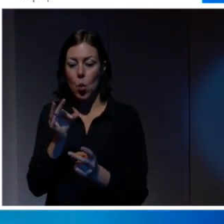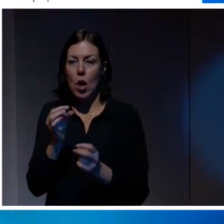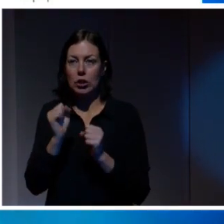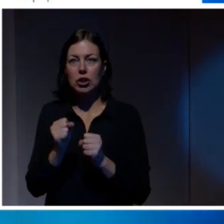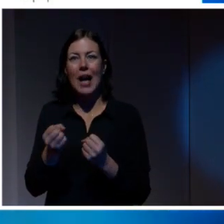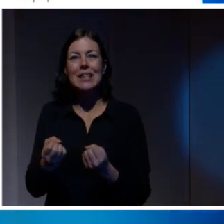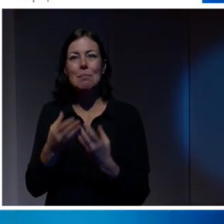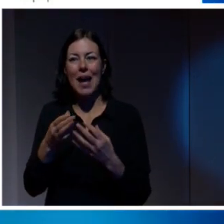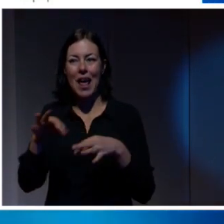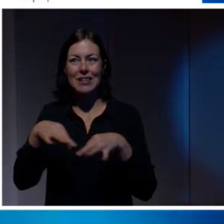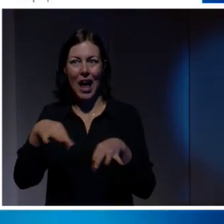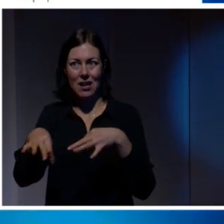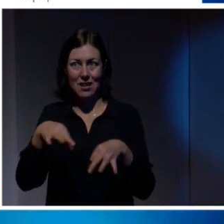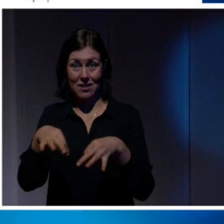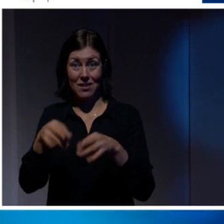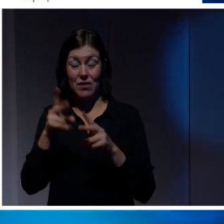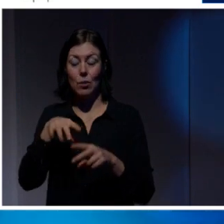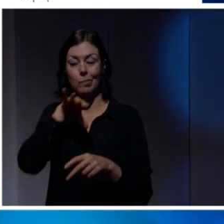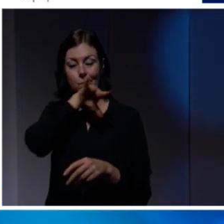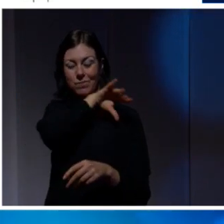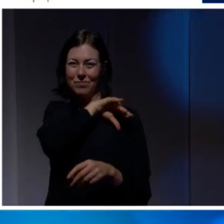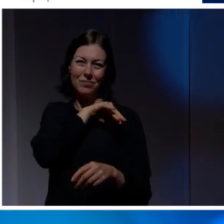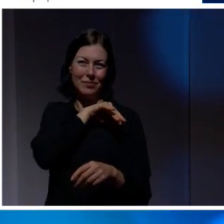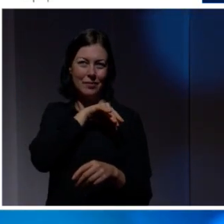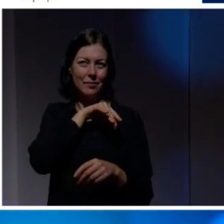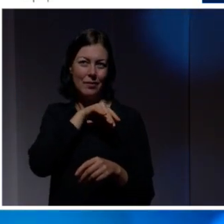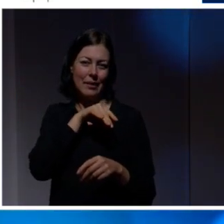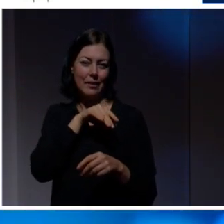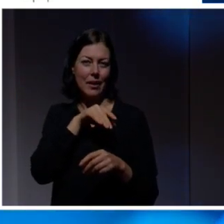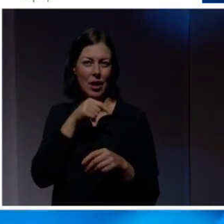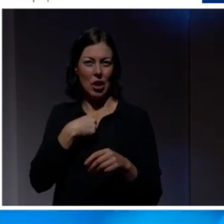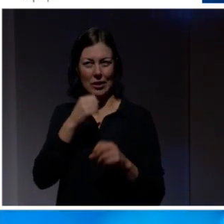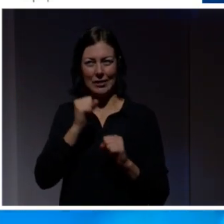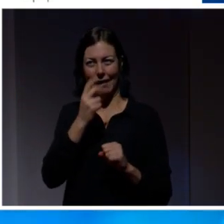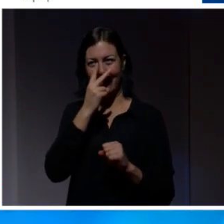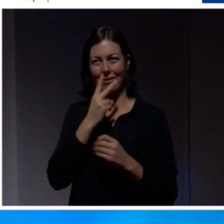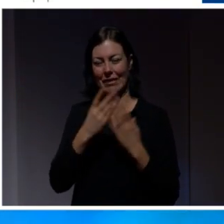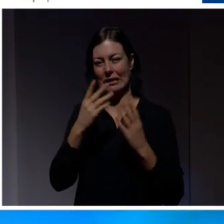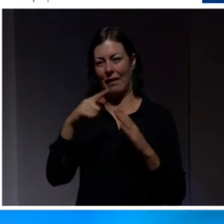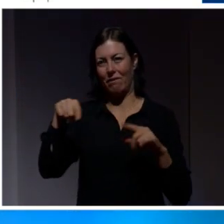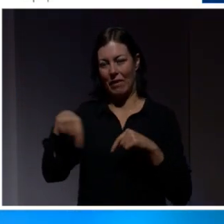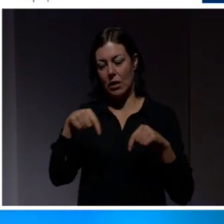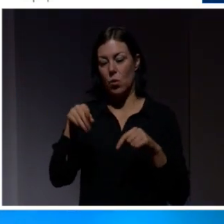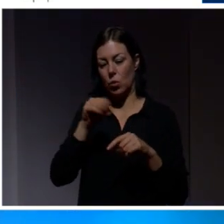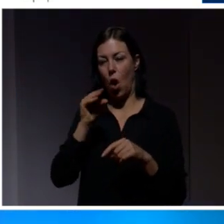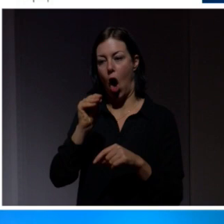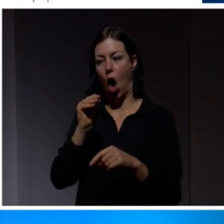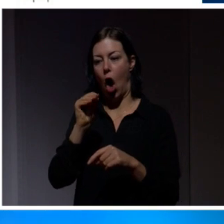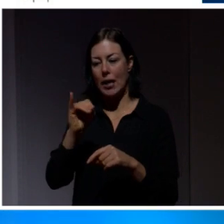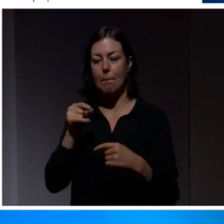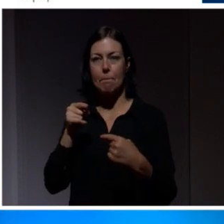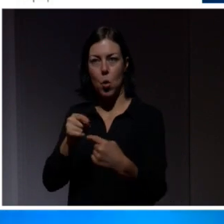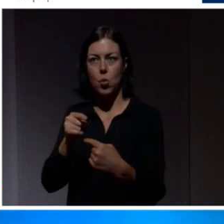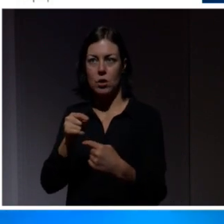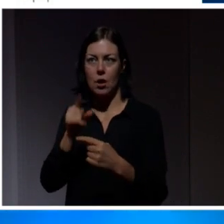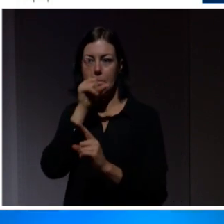is one of those historical moments, like I'm showing you in the video, where an AI beat a human. Now, I cannot